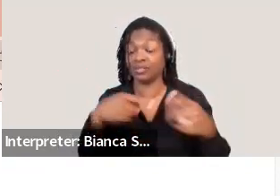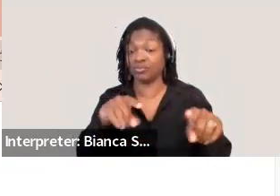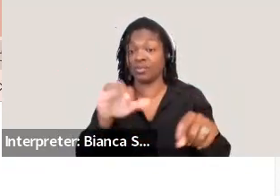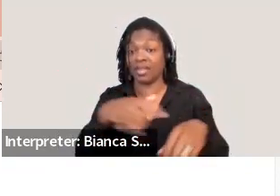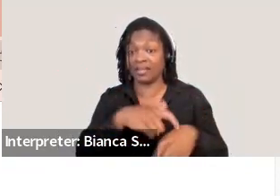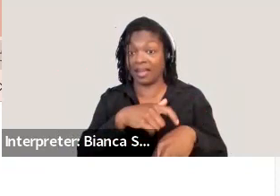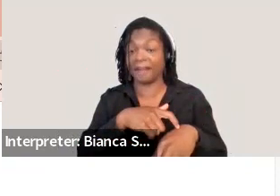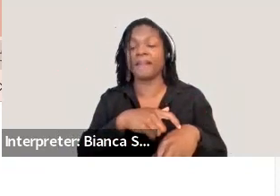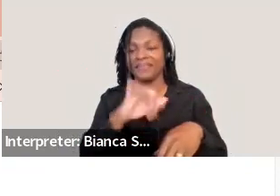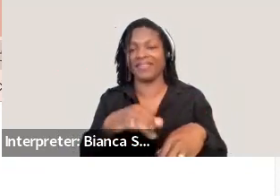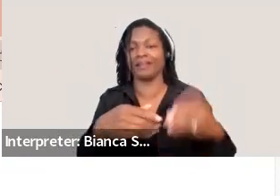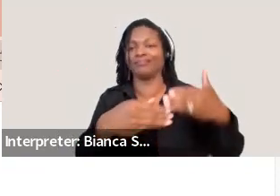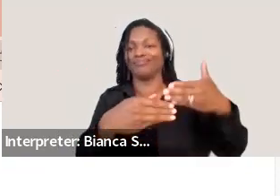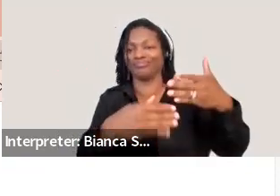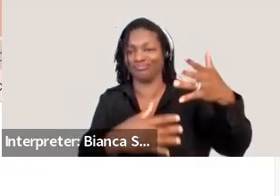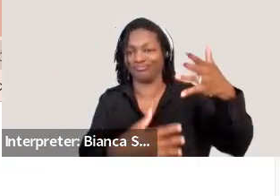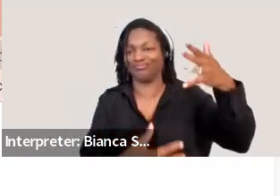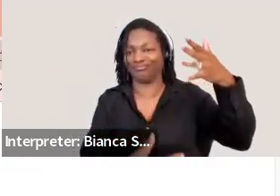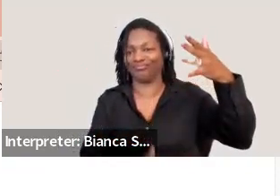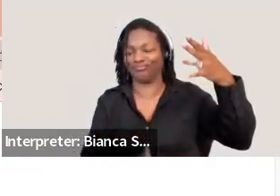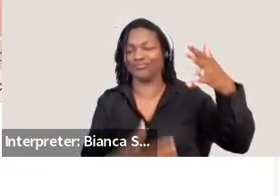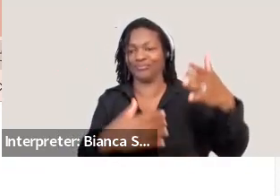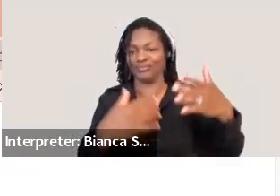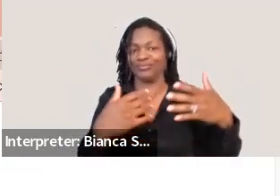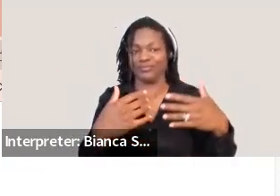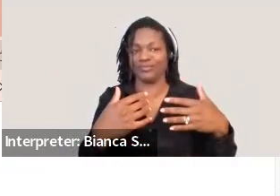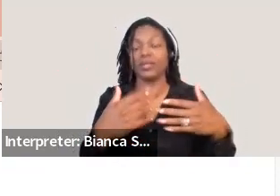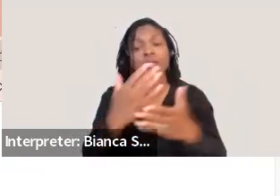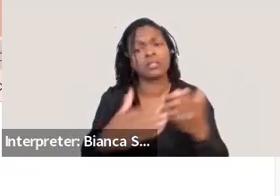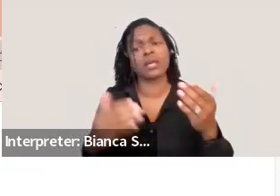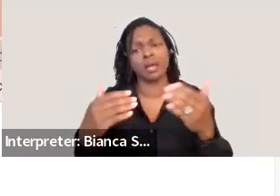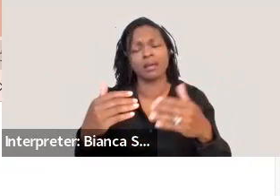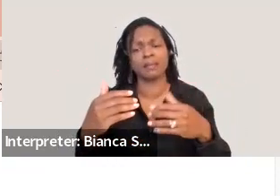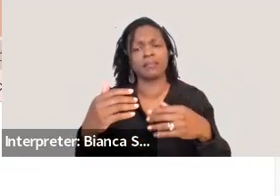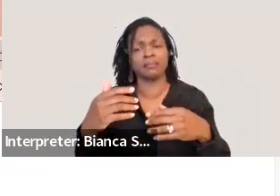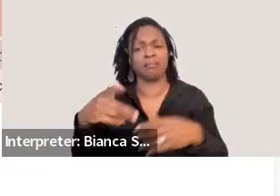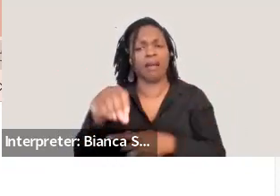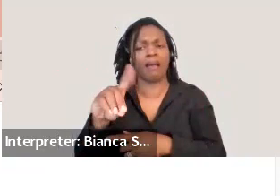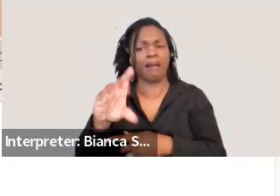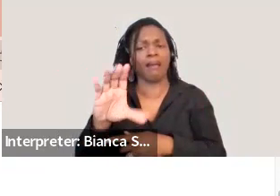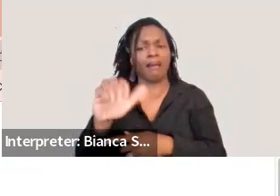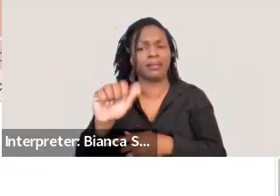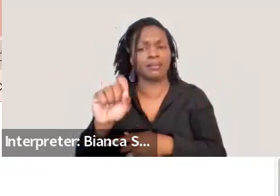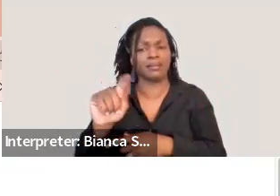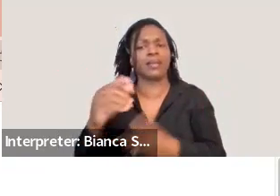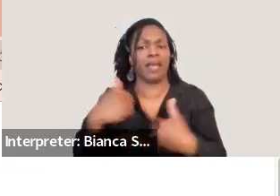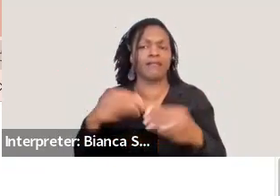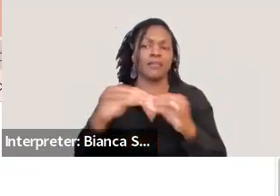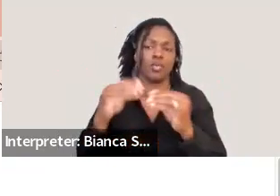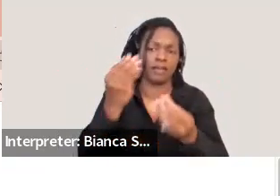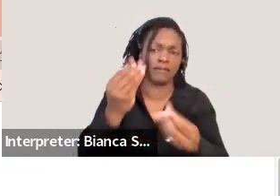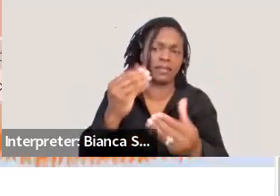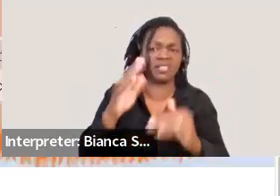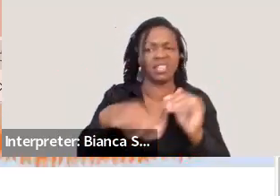more information than others, but if there's information that I discuss and I want to link you to it, it's going to be right there in the